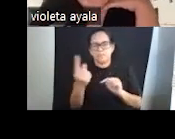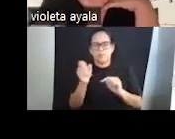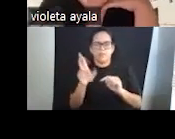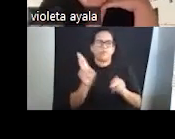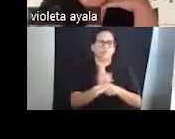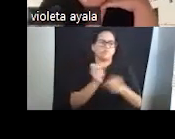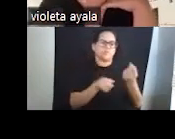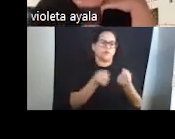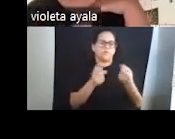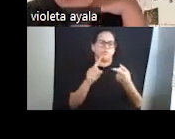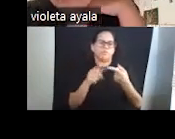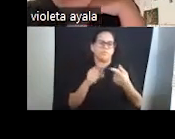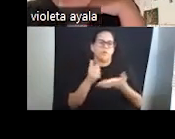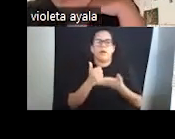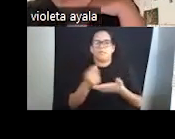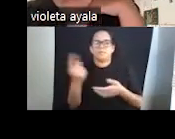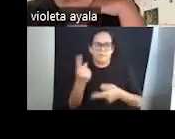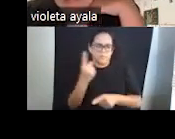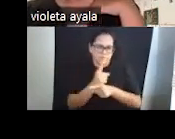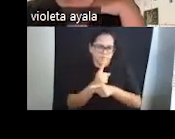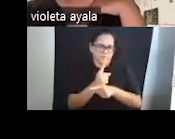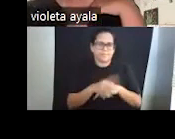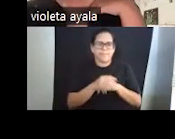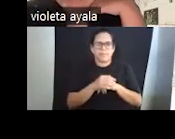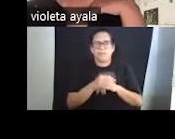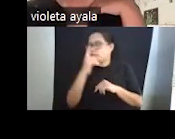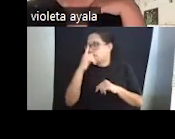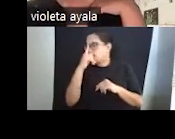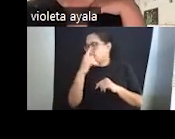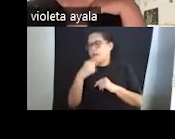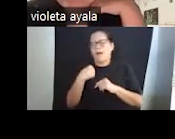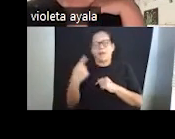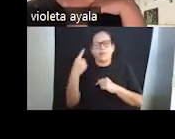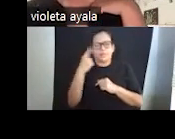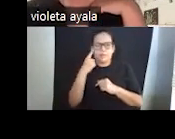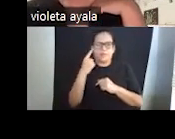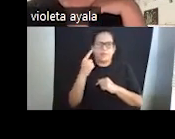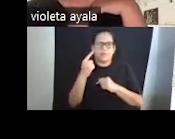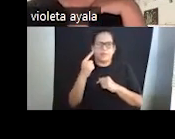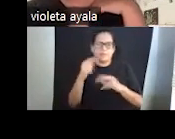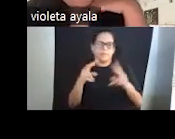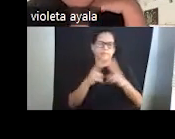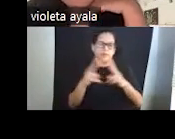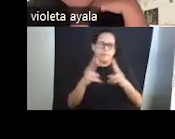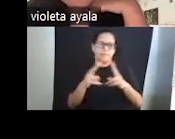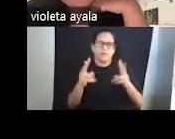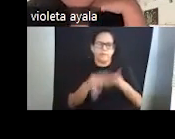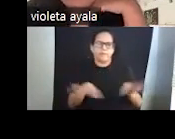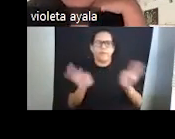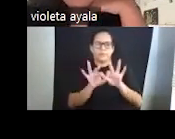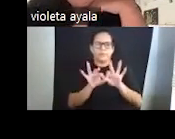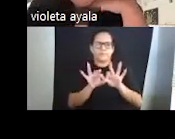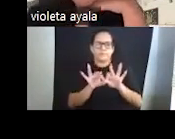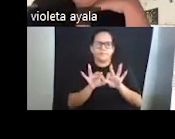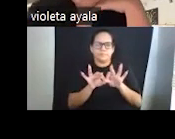car to help somebody, right? And I think this is very, very important.